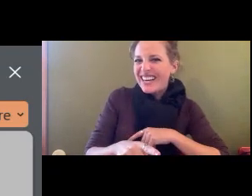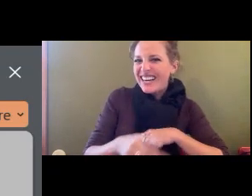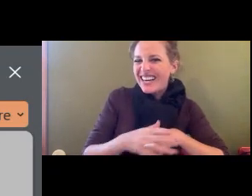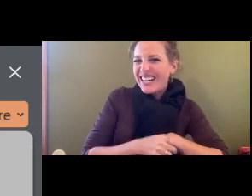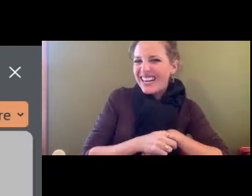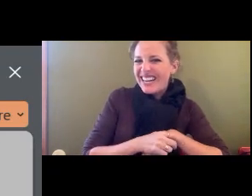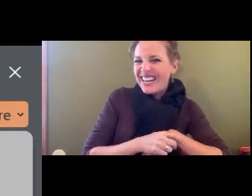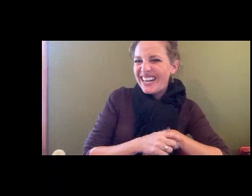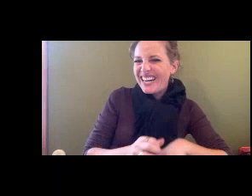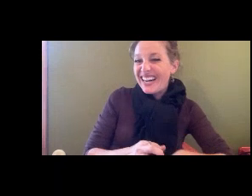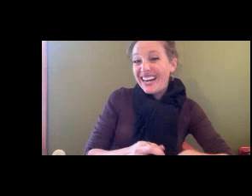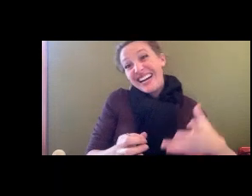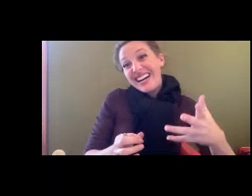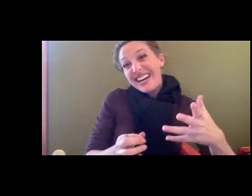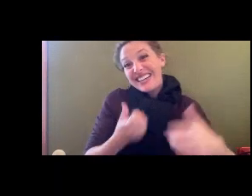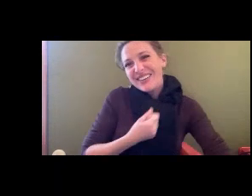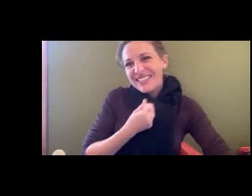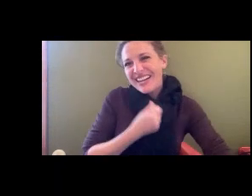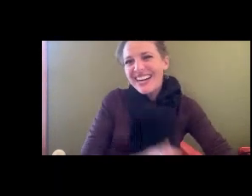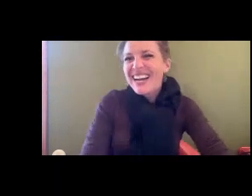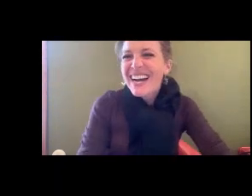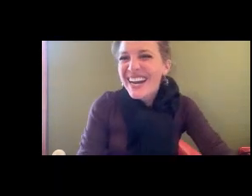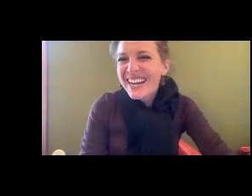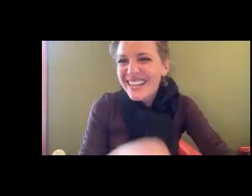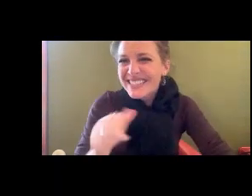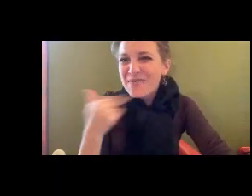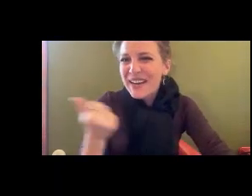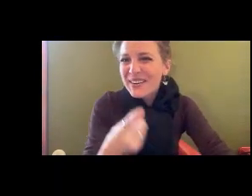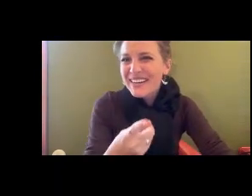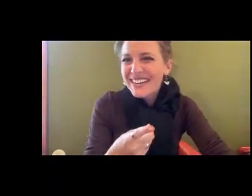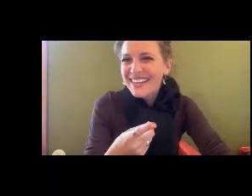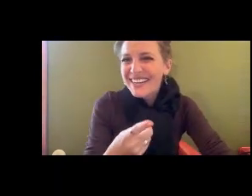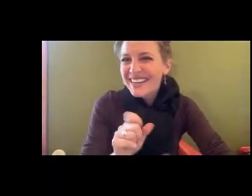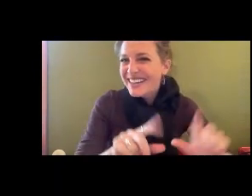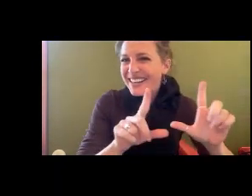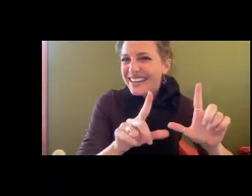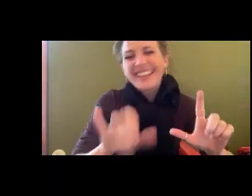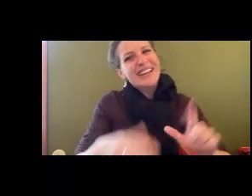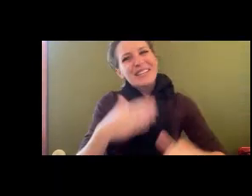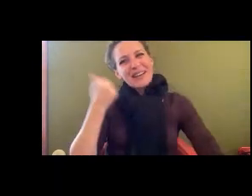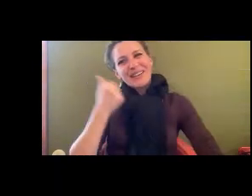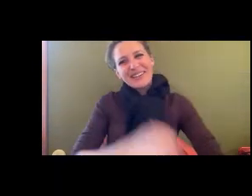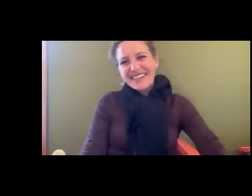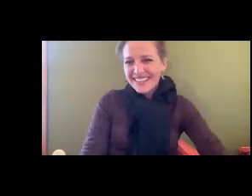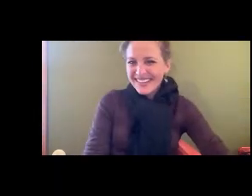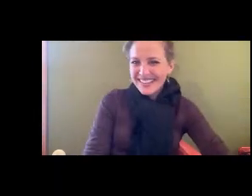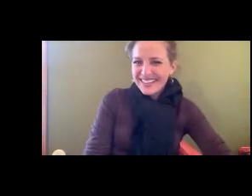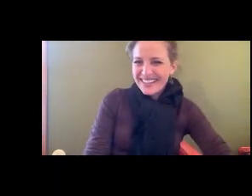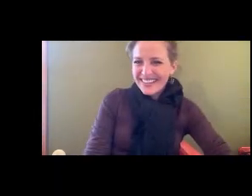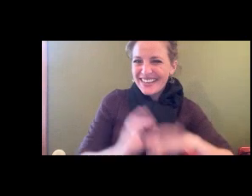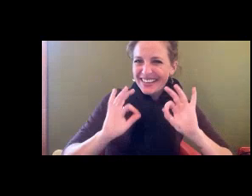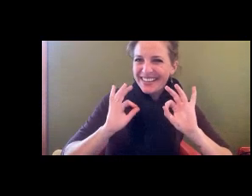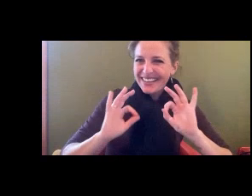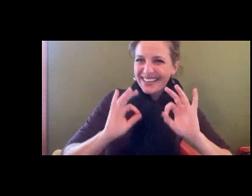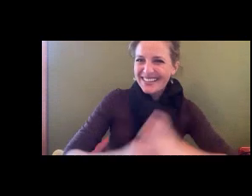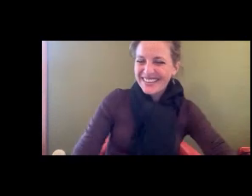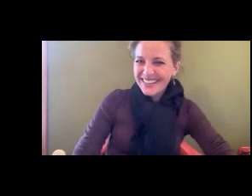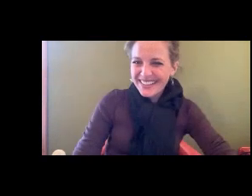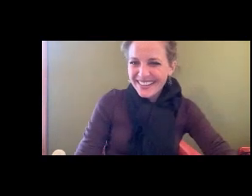whole. I'm so sorry. How about this? Is this a little better? That's better. That's We better. see Slide productivity 10.